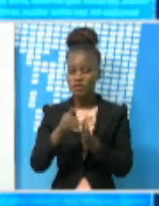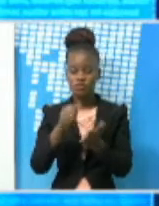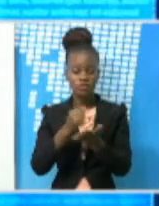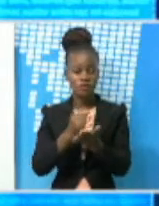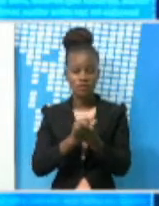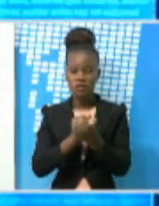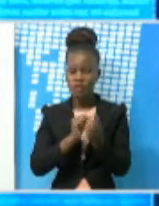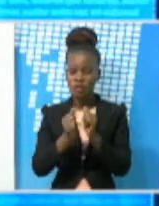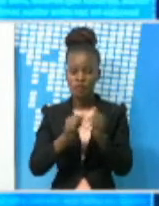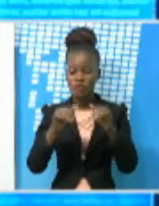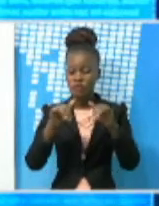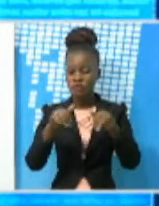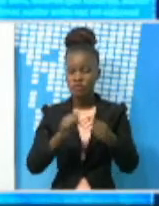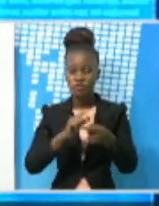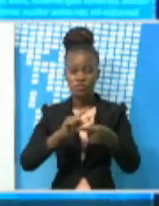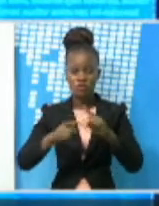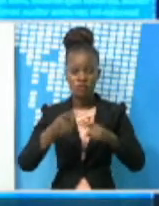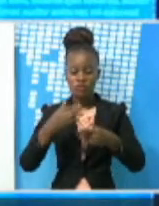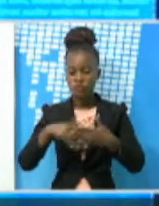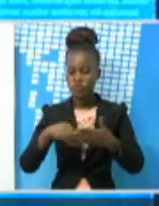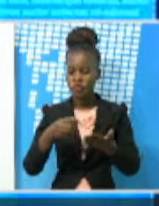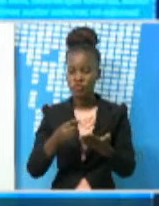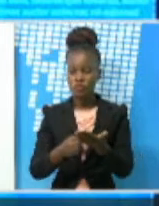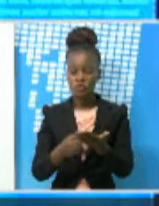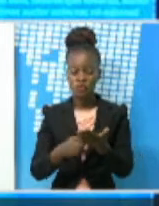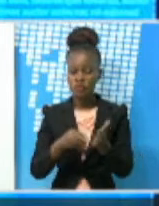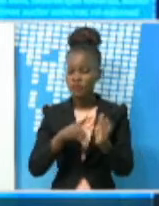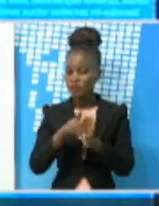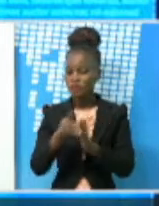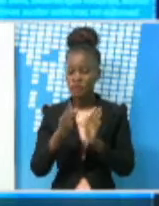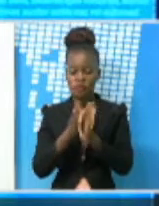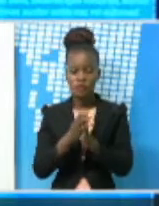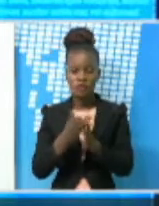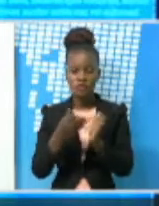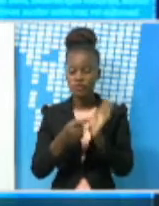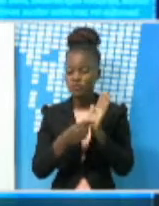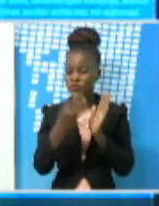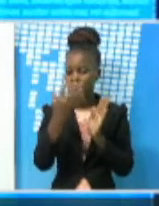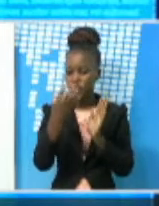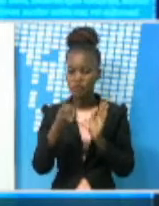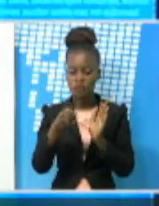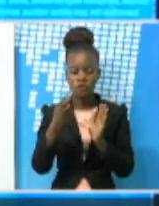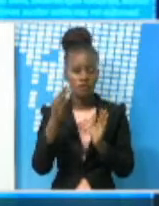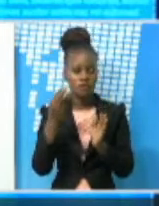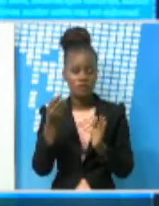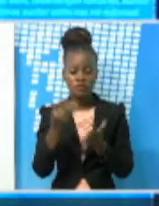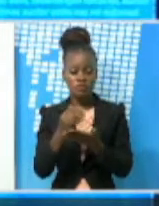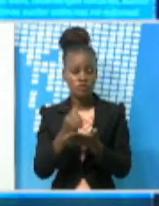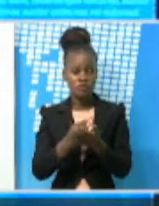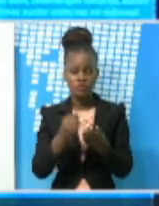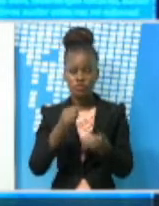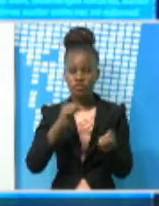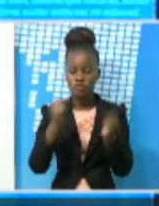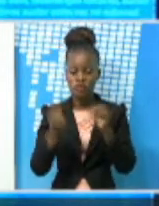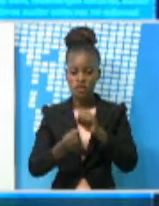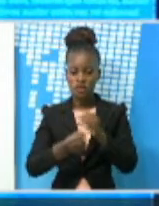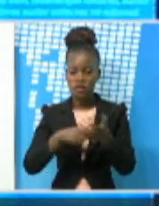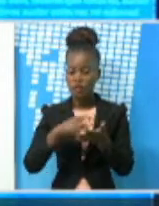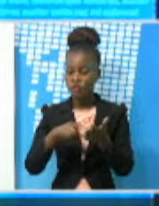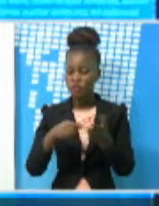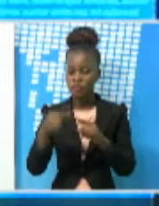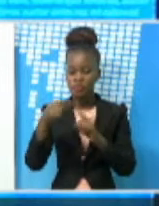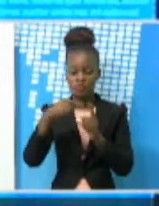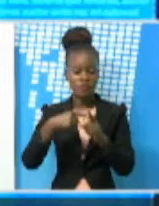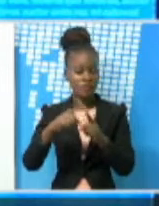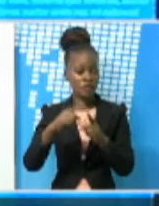is the country's partner in delivering socio-economic development, has unveiled 50 billion Ugandan shillings for climate finance facility to promote